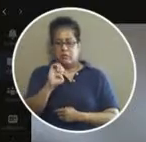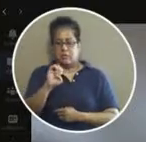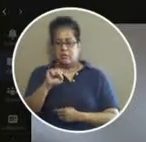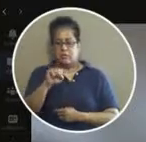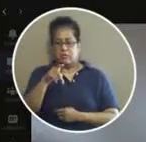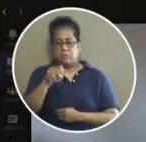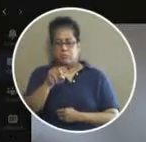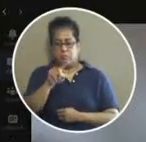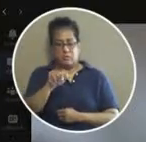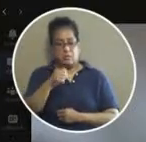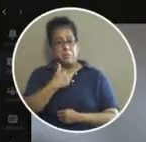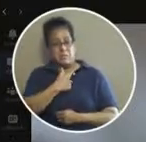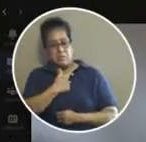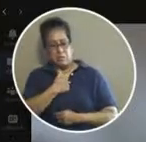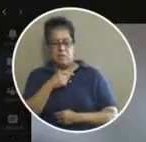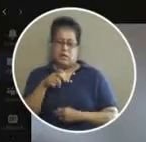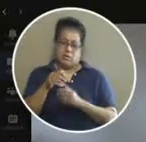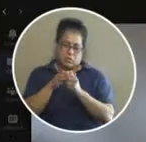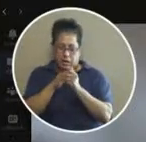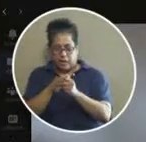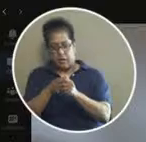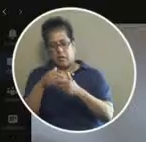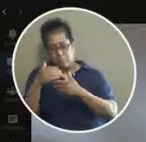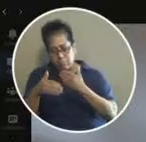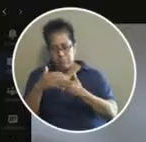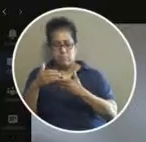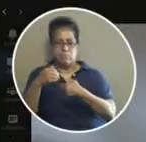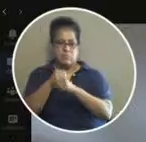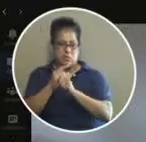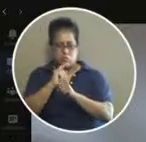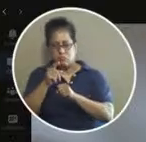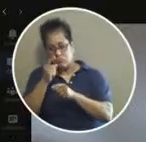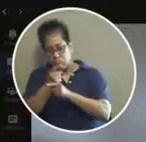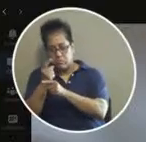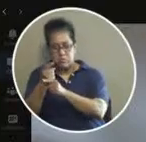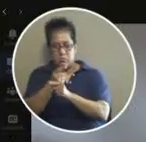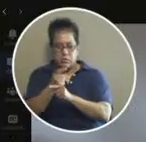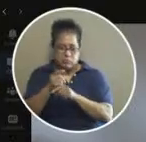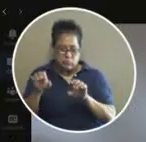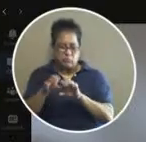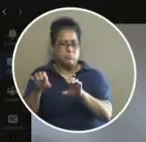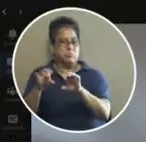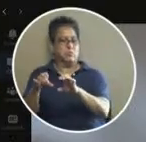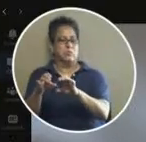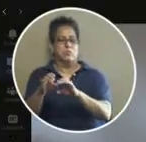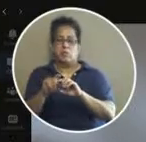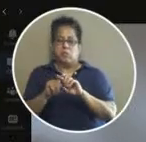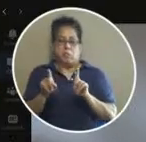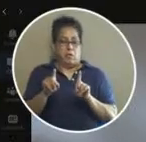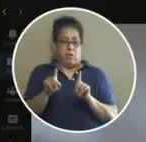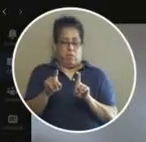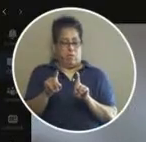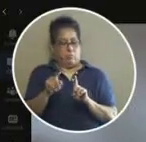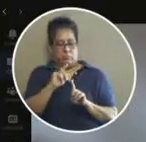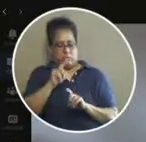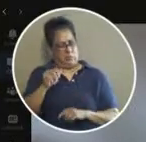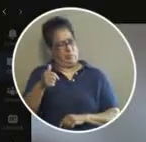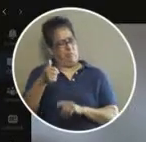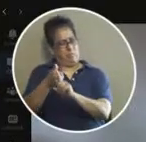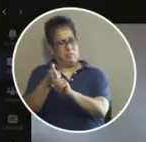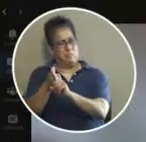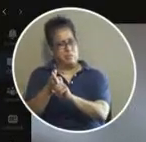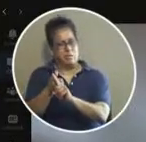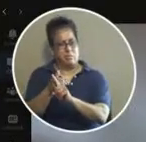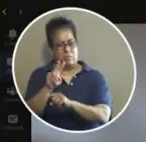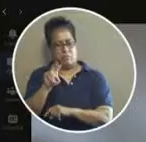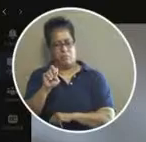and myself were going to have to sort of guide them through the process and make sure they were doing the things that they needed to do. But in essence, they had really